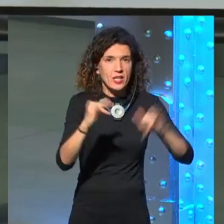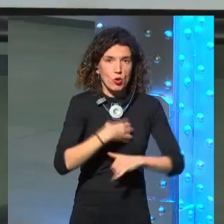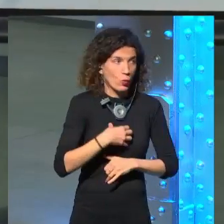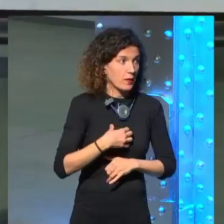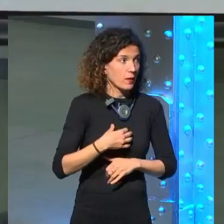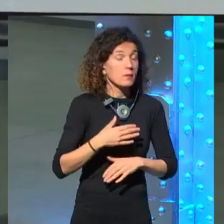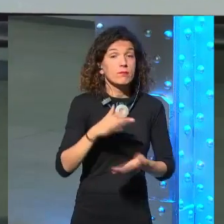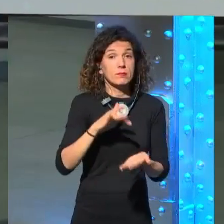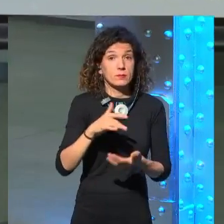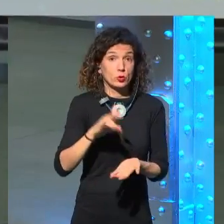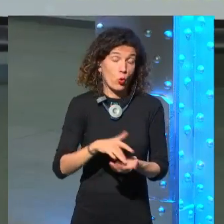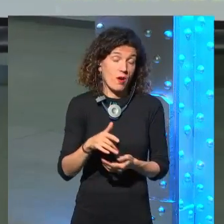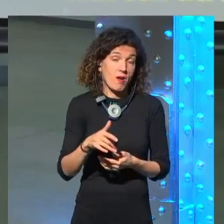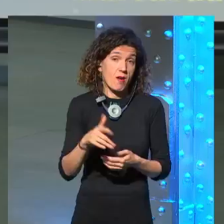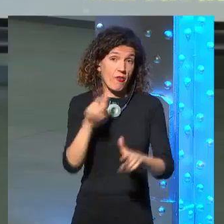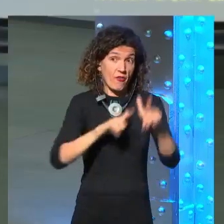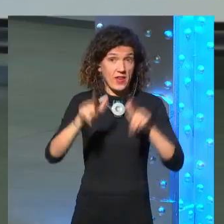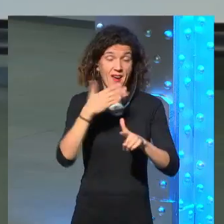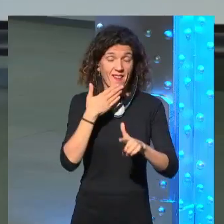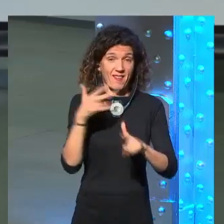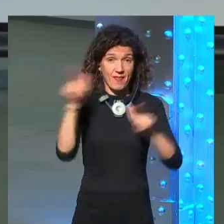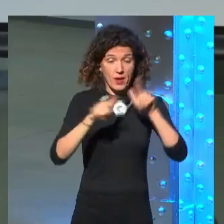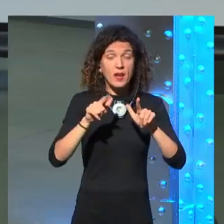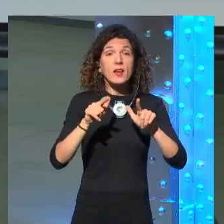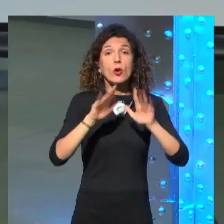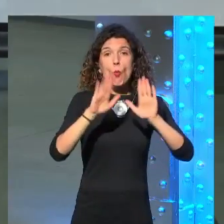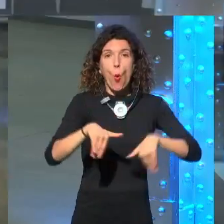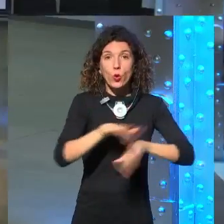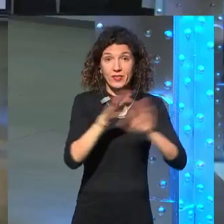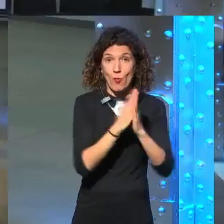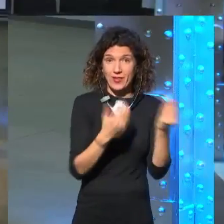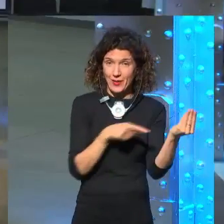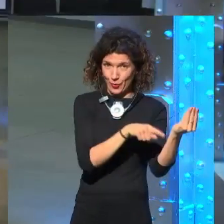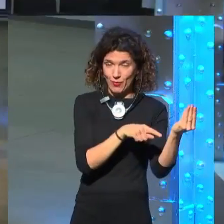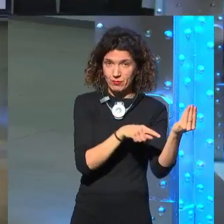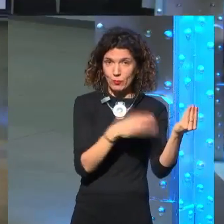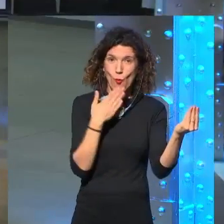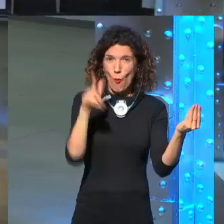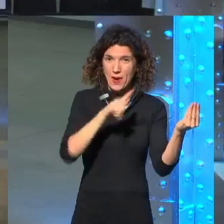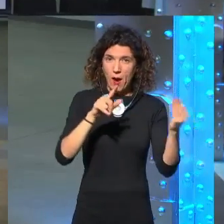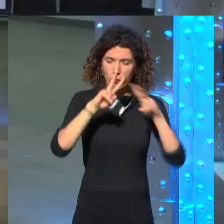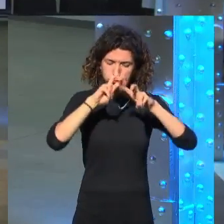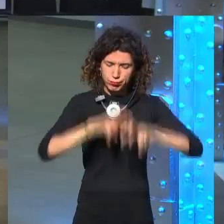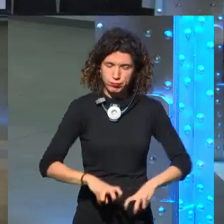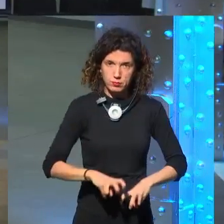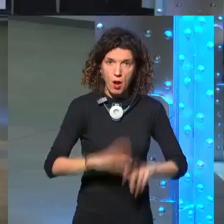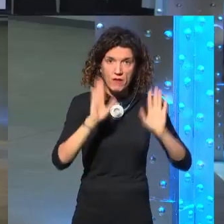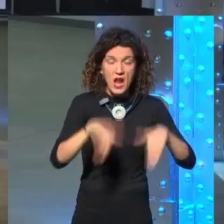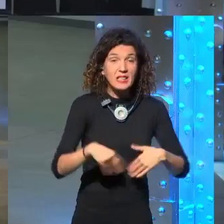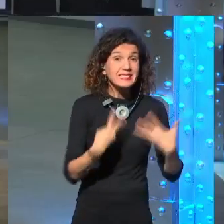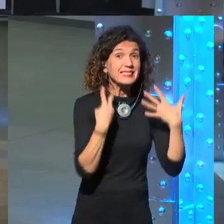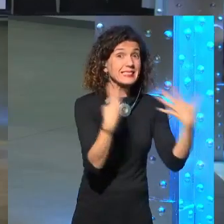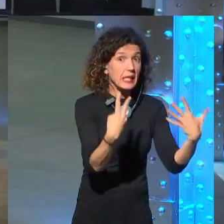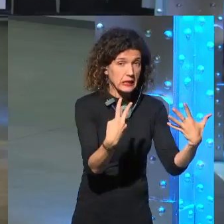which culminated in this new book, the journey takes me to 7 what I've called edges